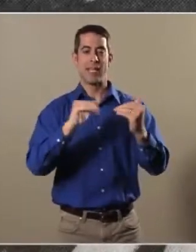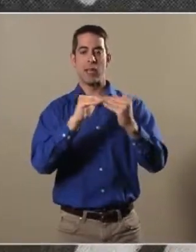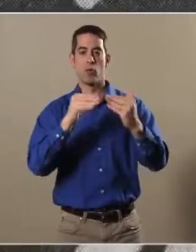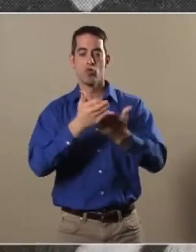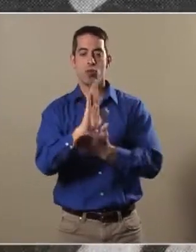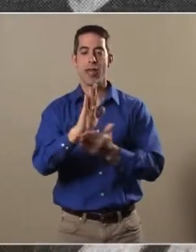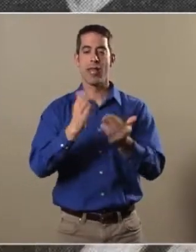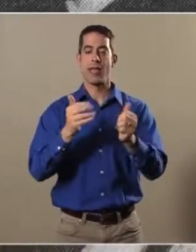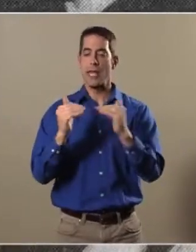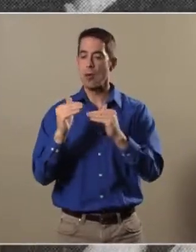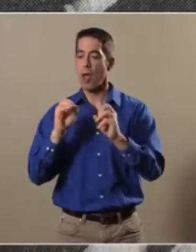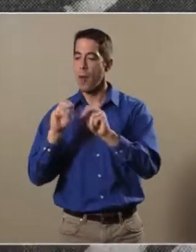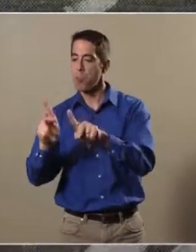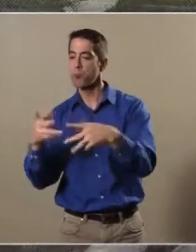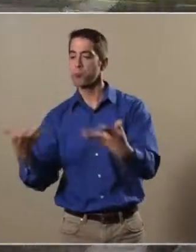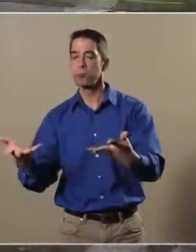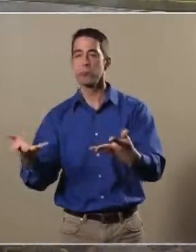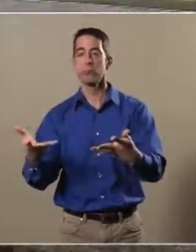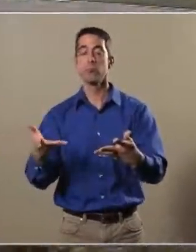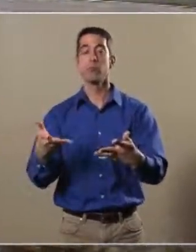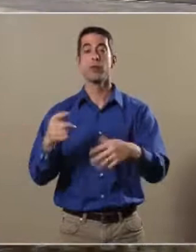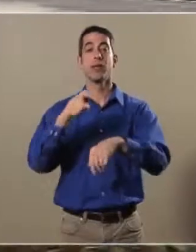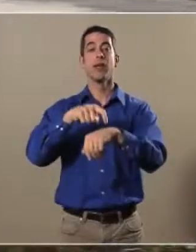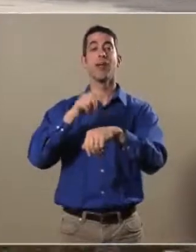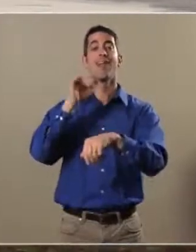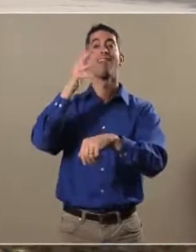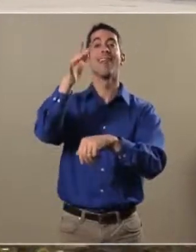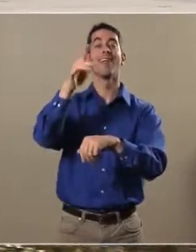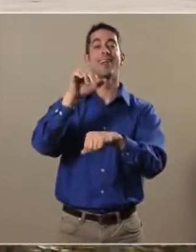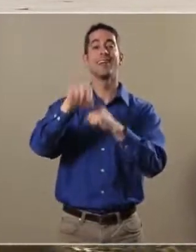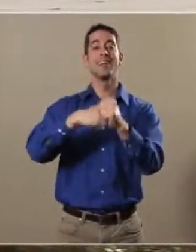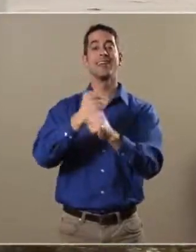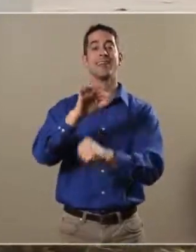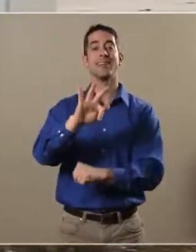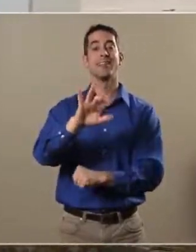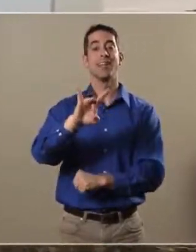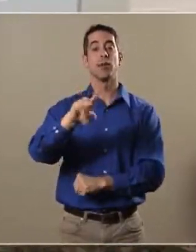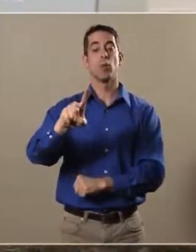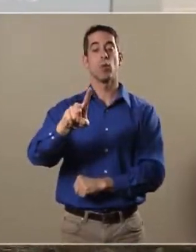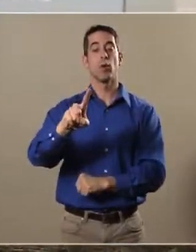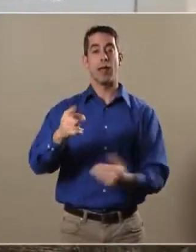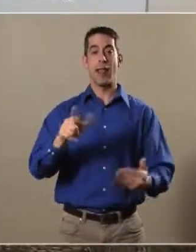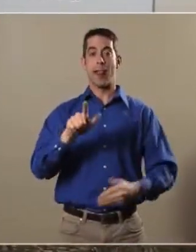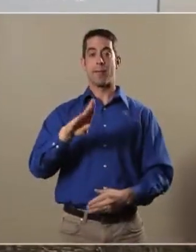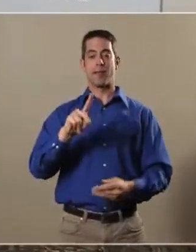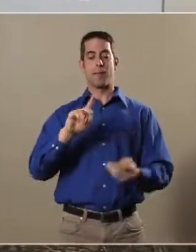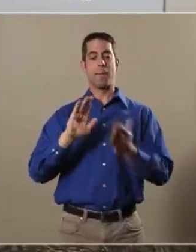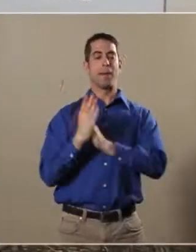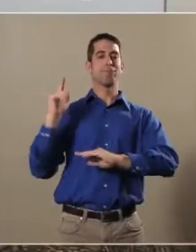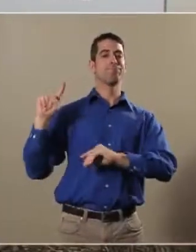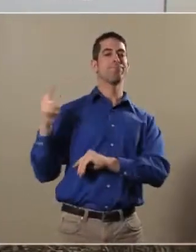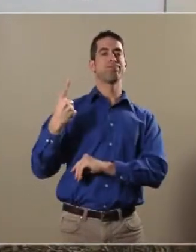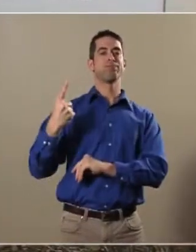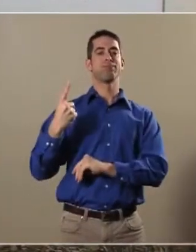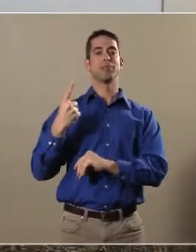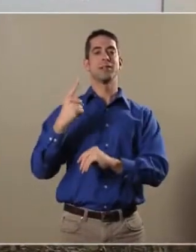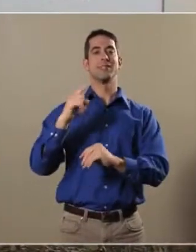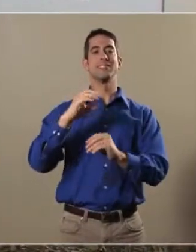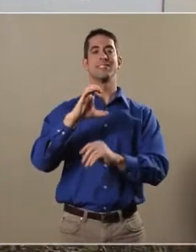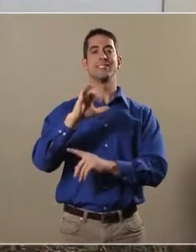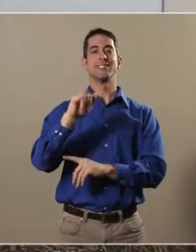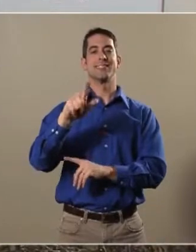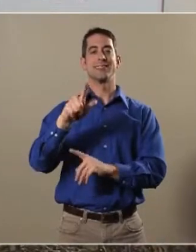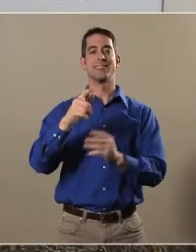and equal opportunities. In 1981, we became the first Center for Independent Living in the state